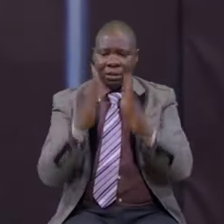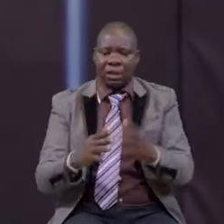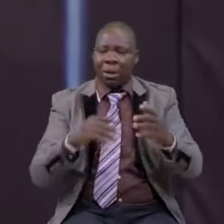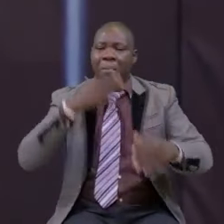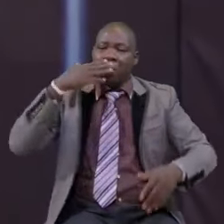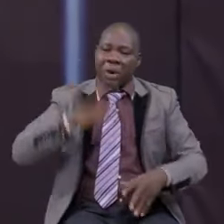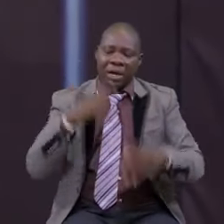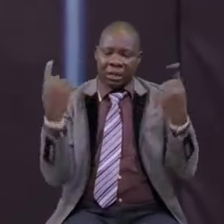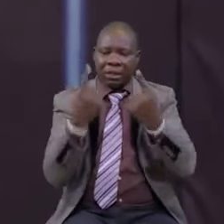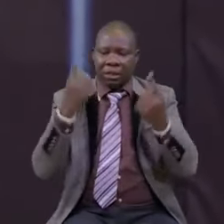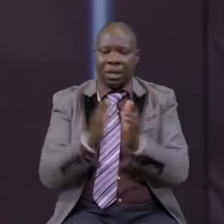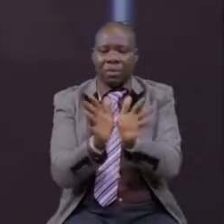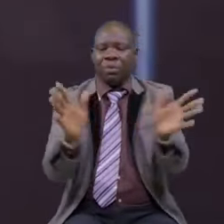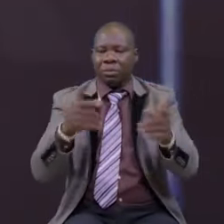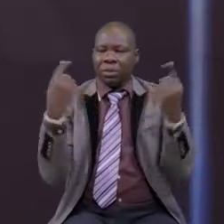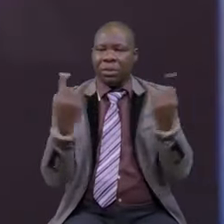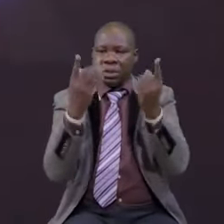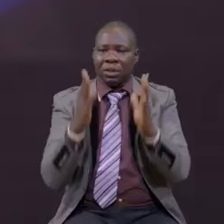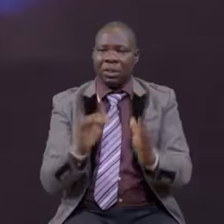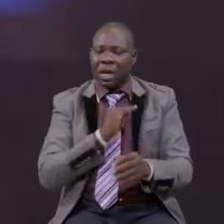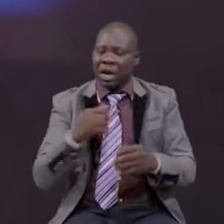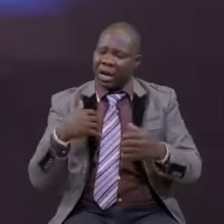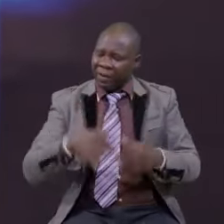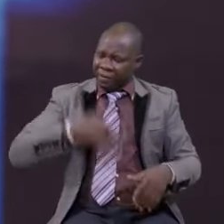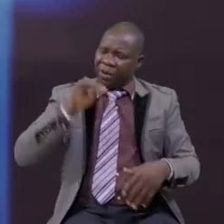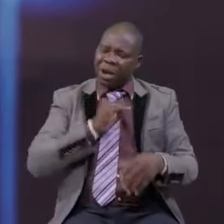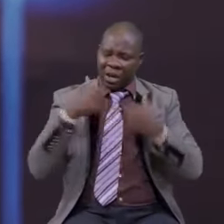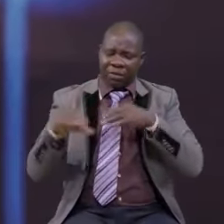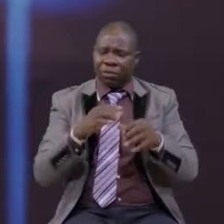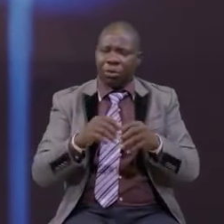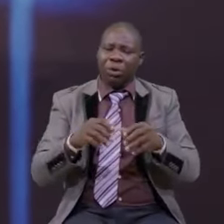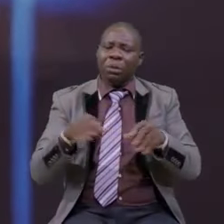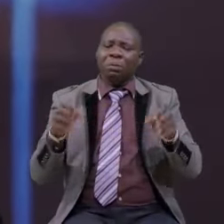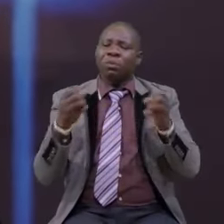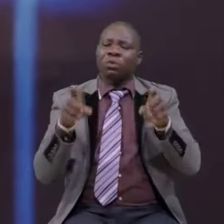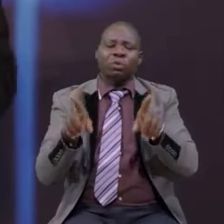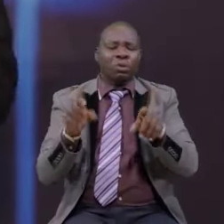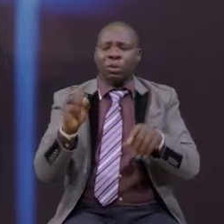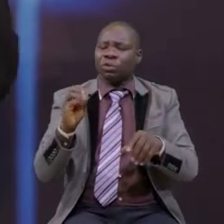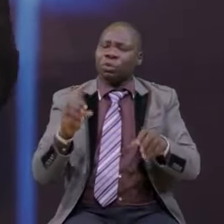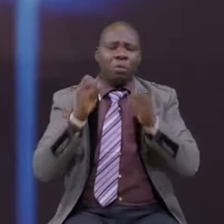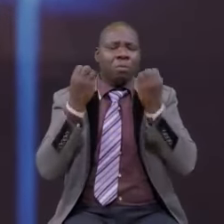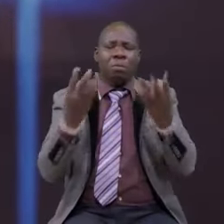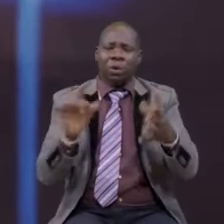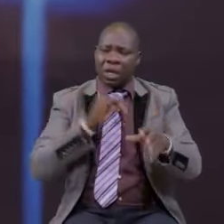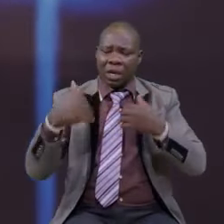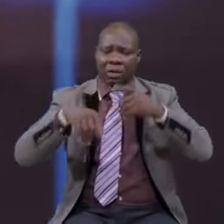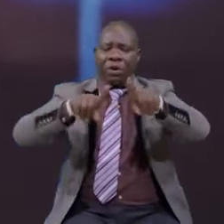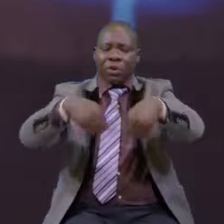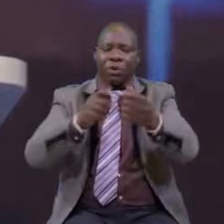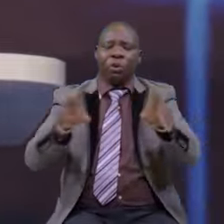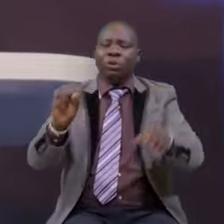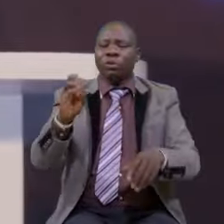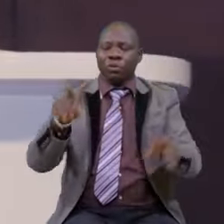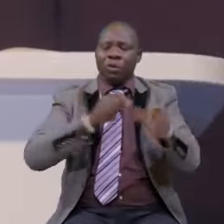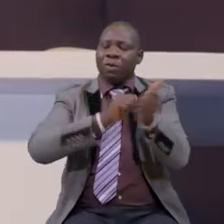public sinner, and I feel that I've done so much, I've gone so far, that there's no way nobody can love me, God